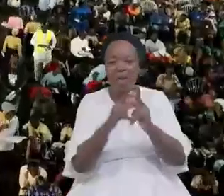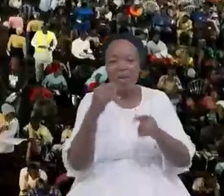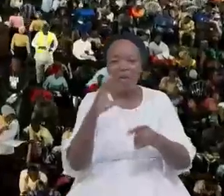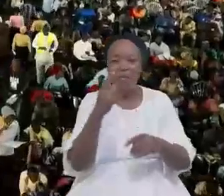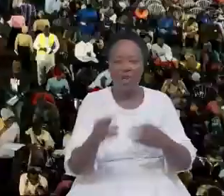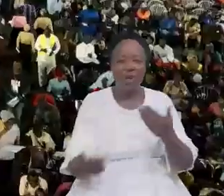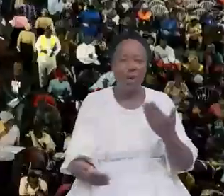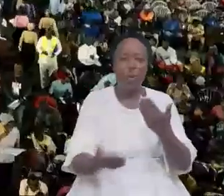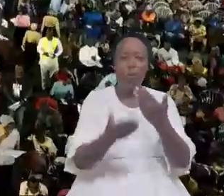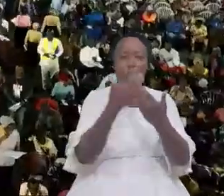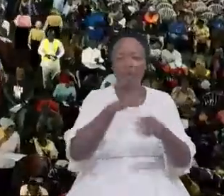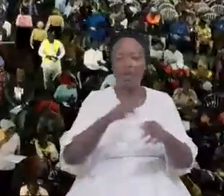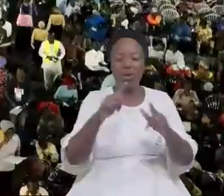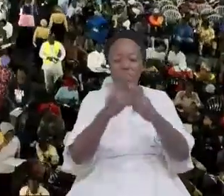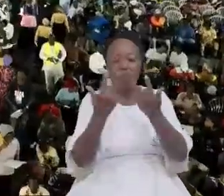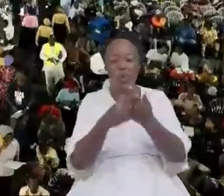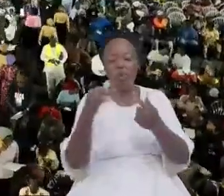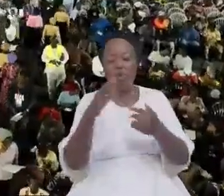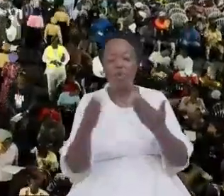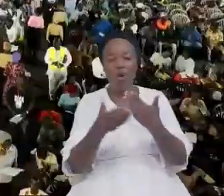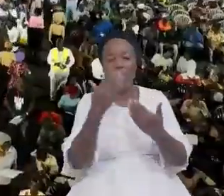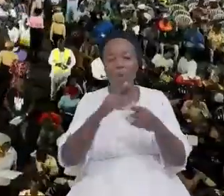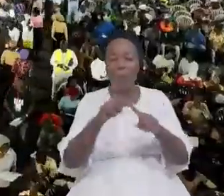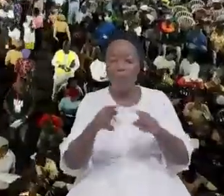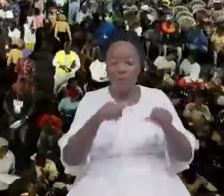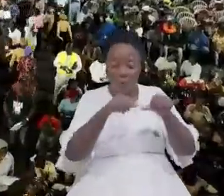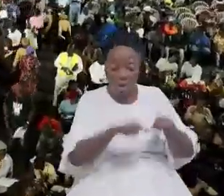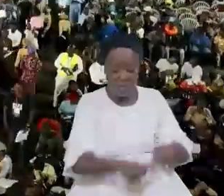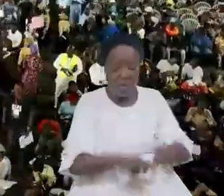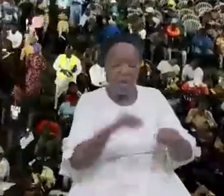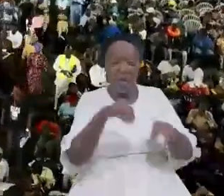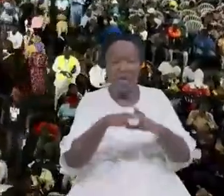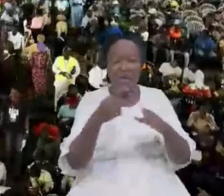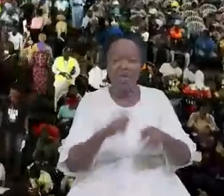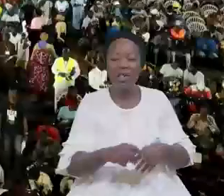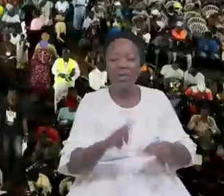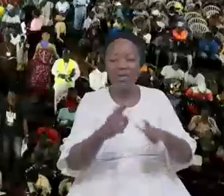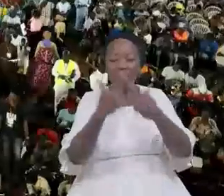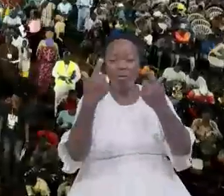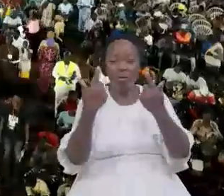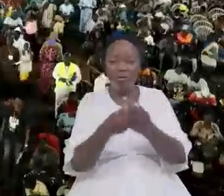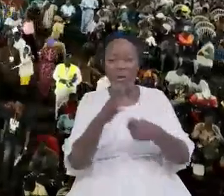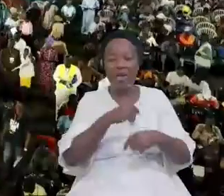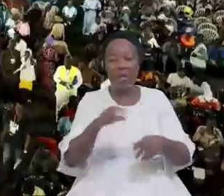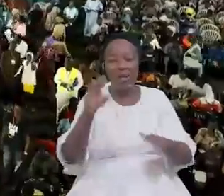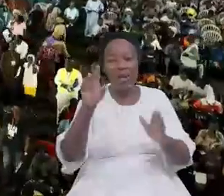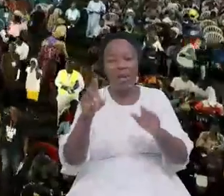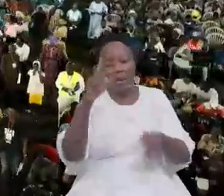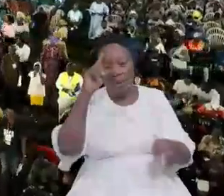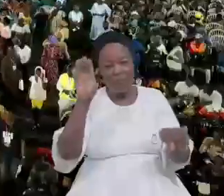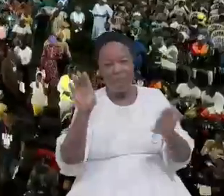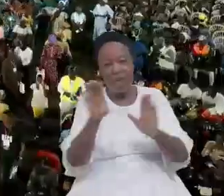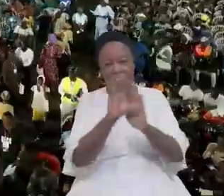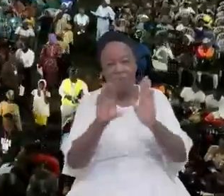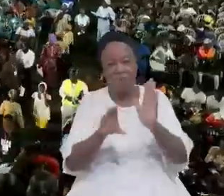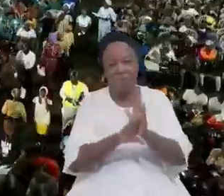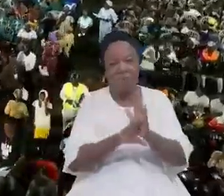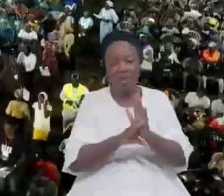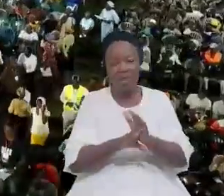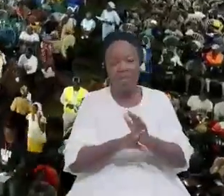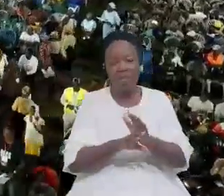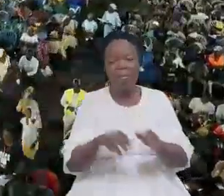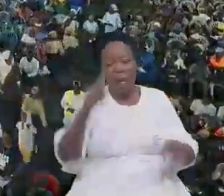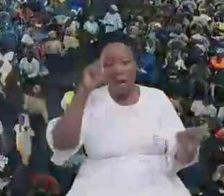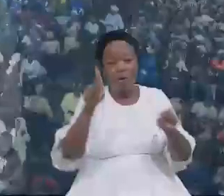almost. But you remain in the covenant with God of the altogether